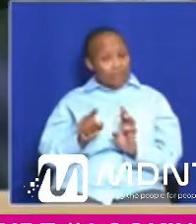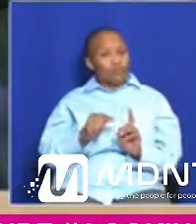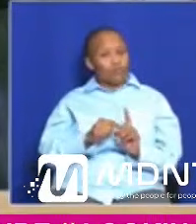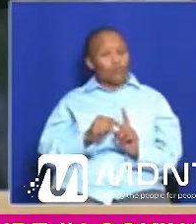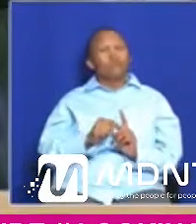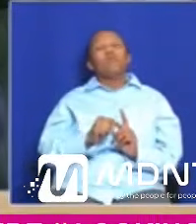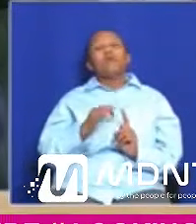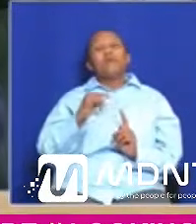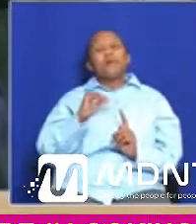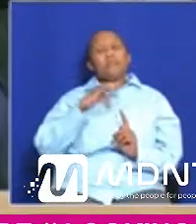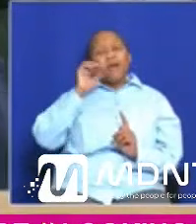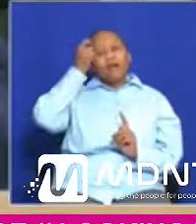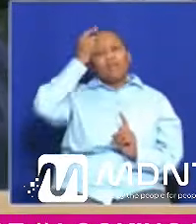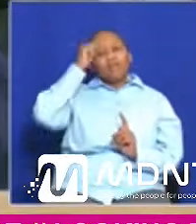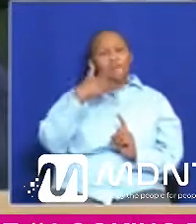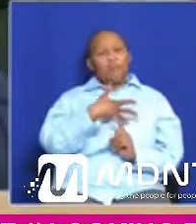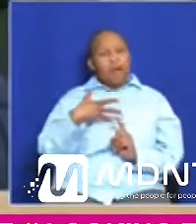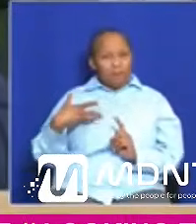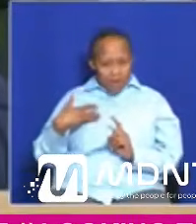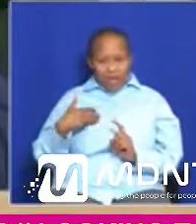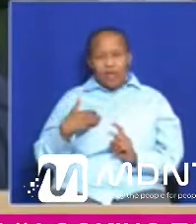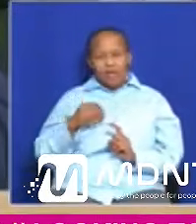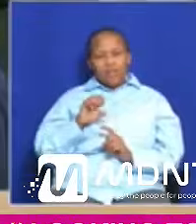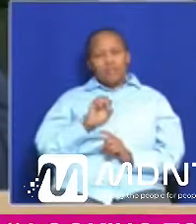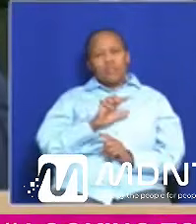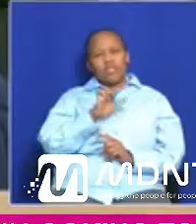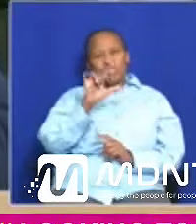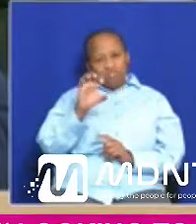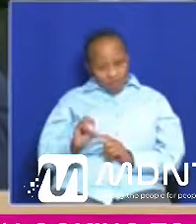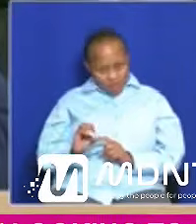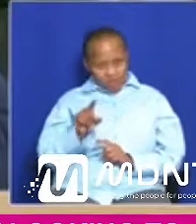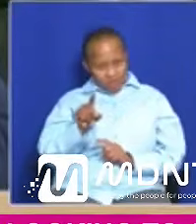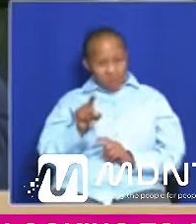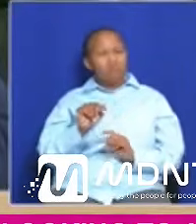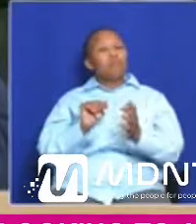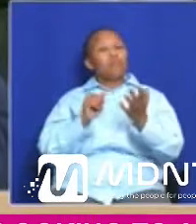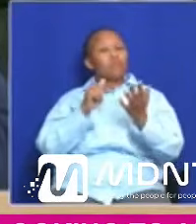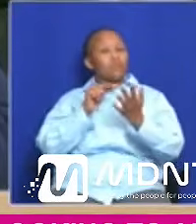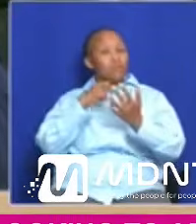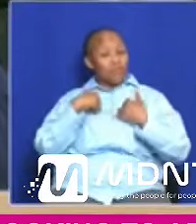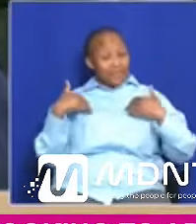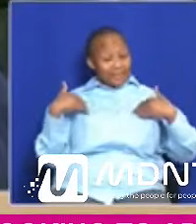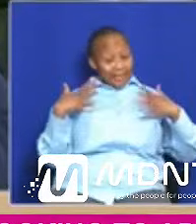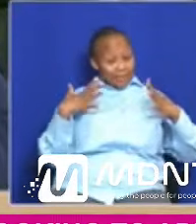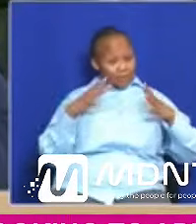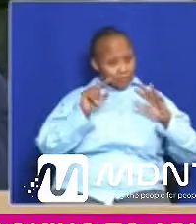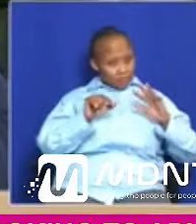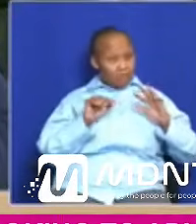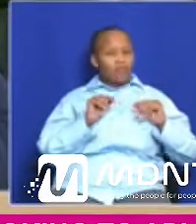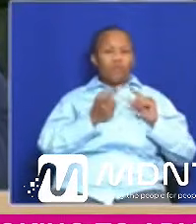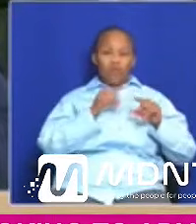to get to the indictment springing from the contents of this letter. So what